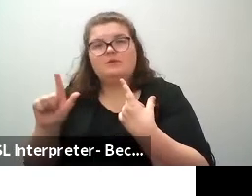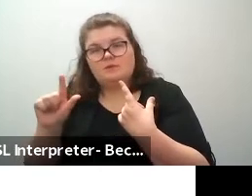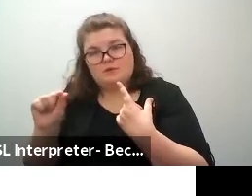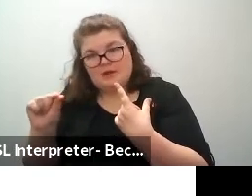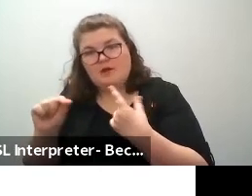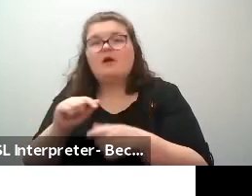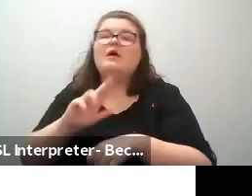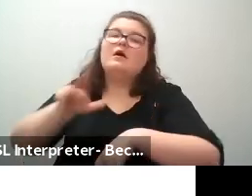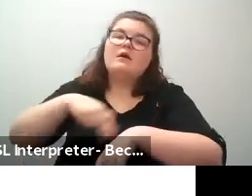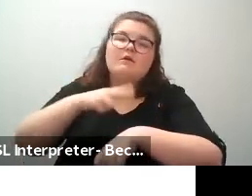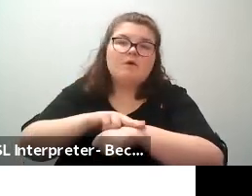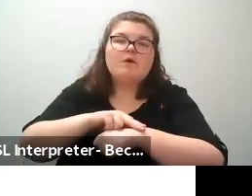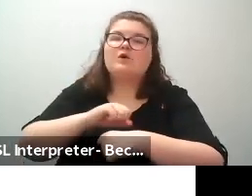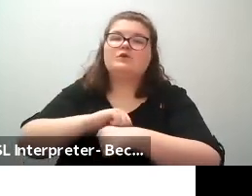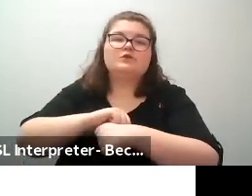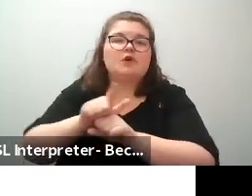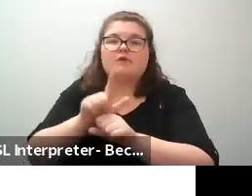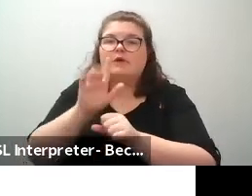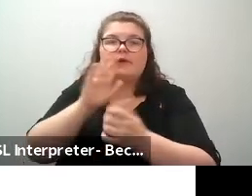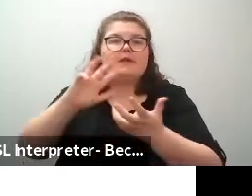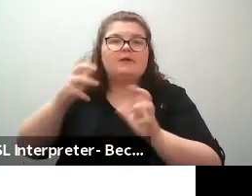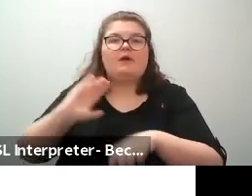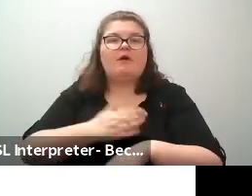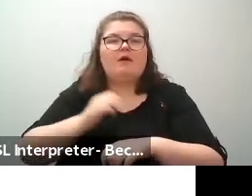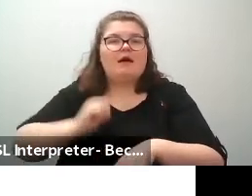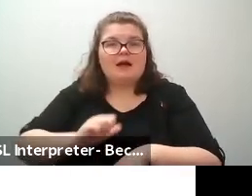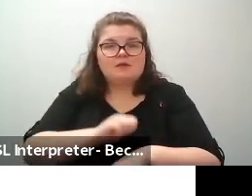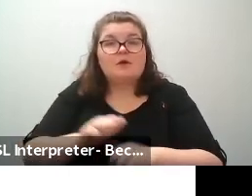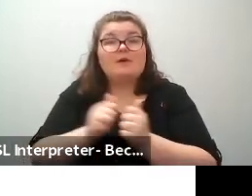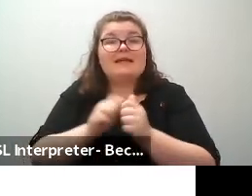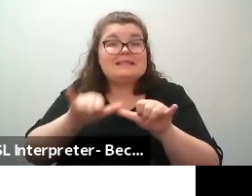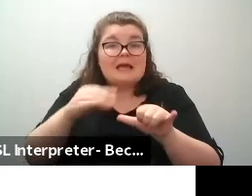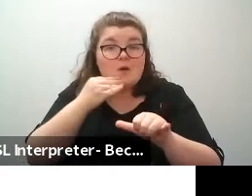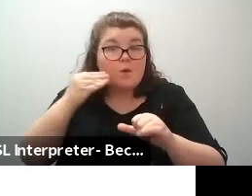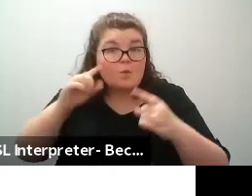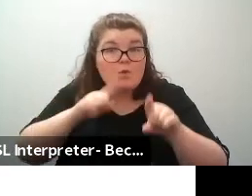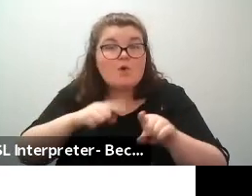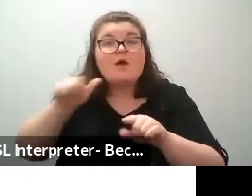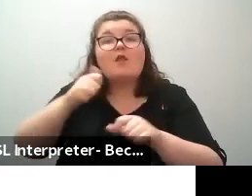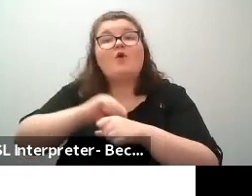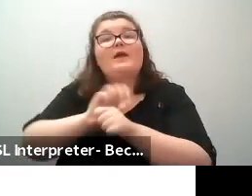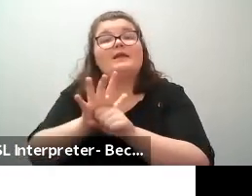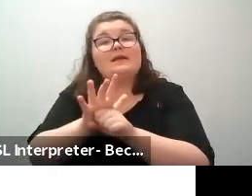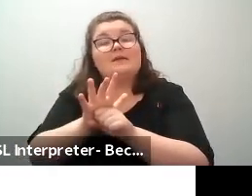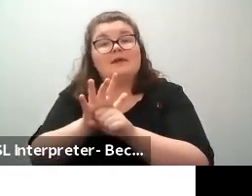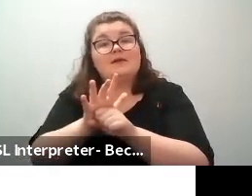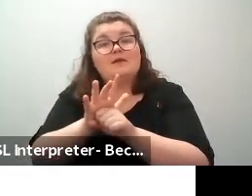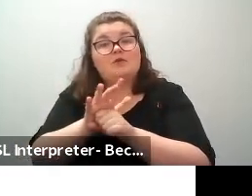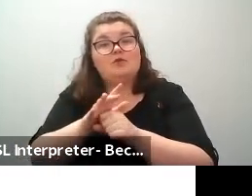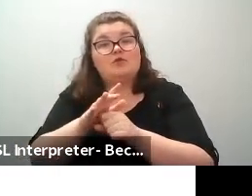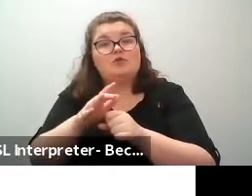COVID pandemic on the asthma visits. Specifically, stay-at-home orders, other pandemic restrictions actually reduced our